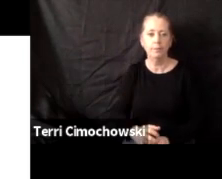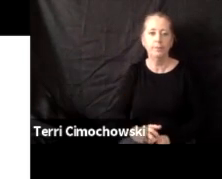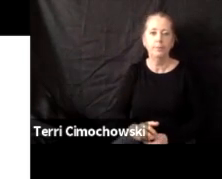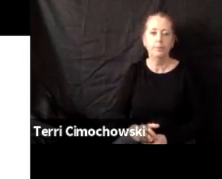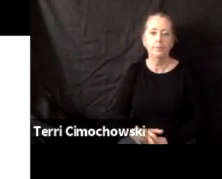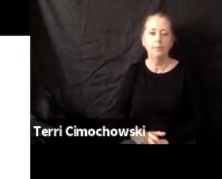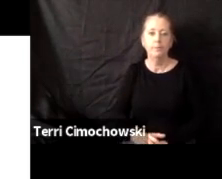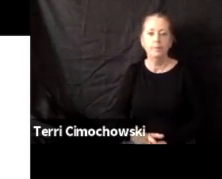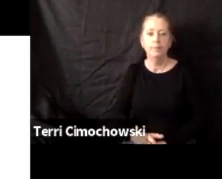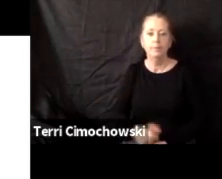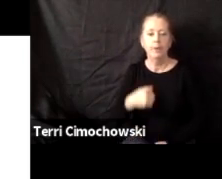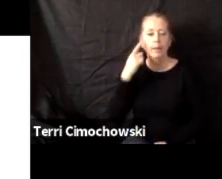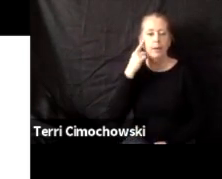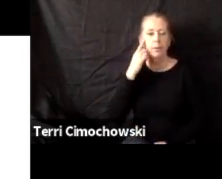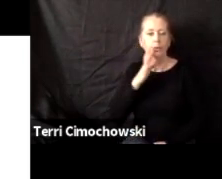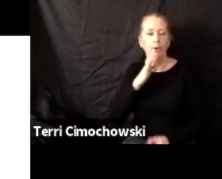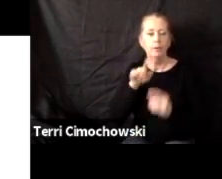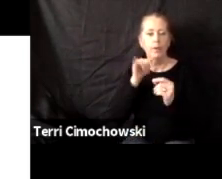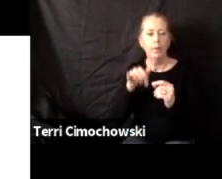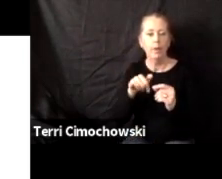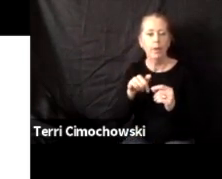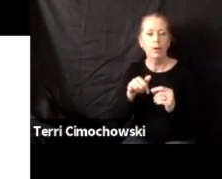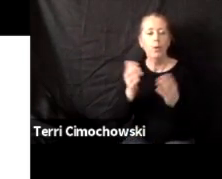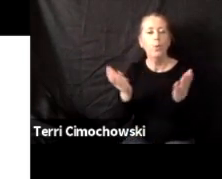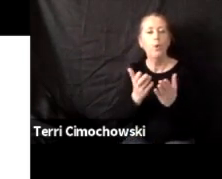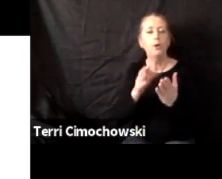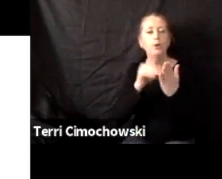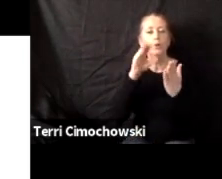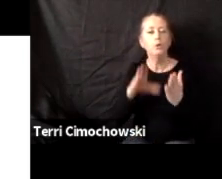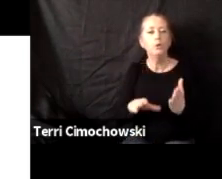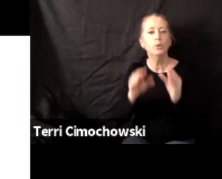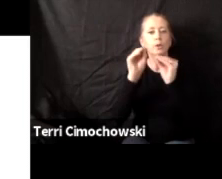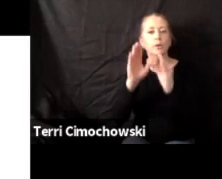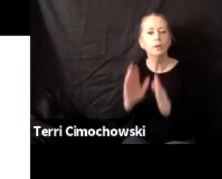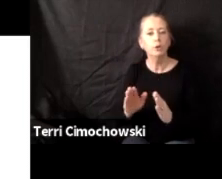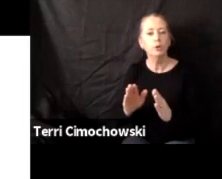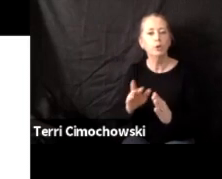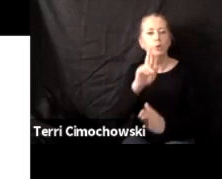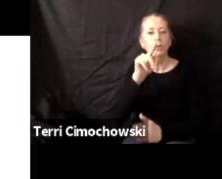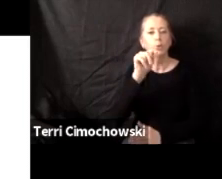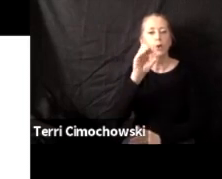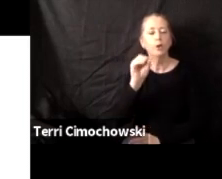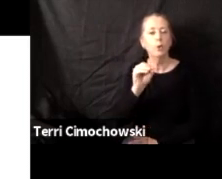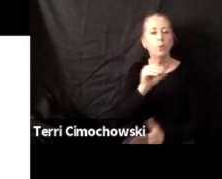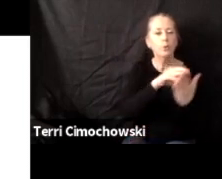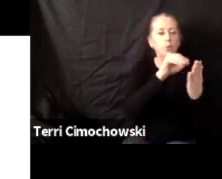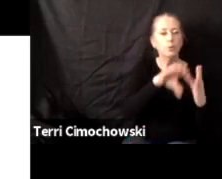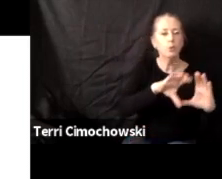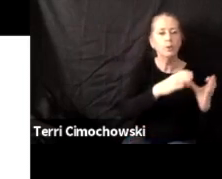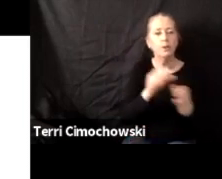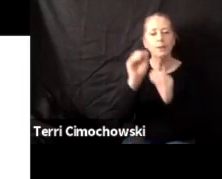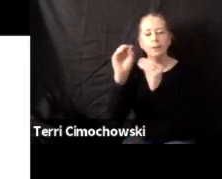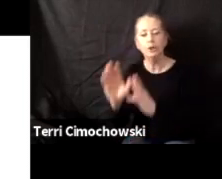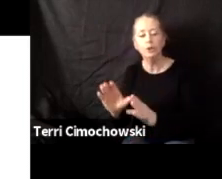And I think we kind of briefly touched on it a little bit, but what student teacher ratios are you expecting? The same